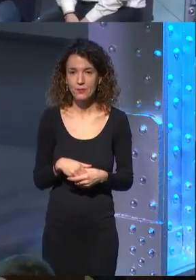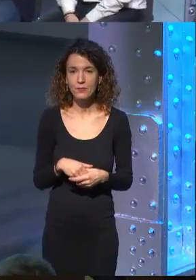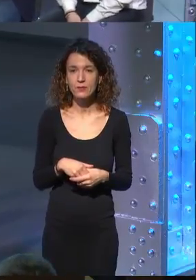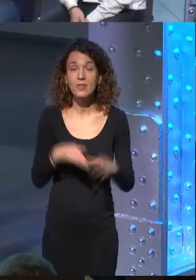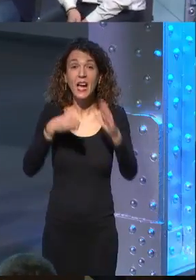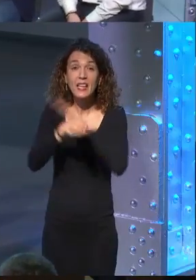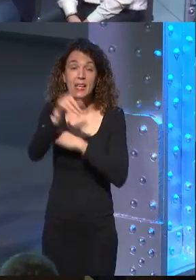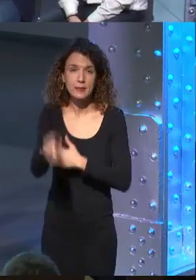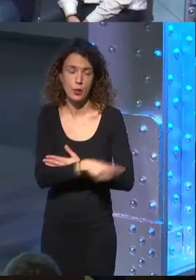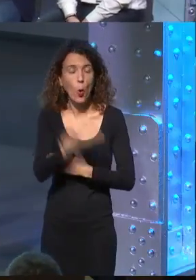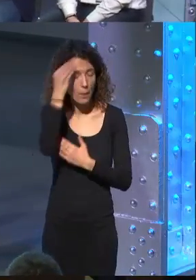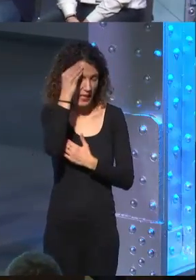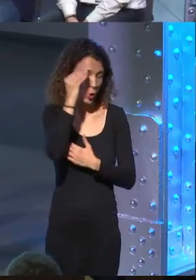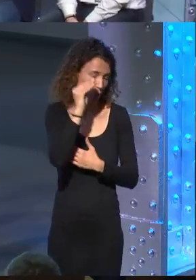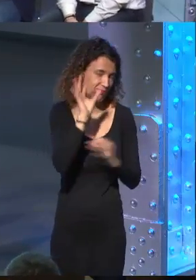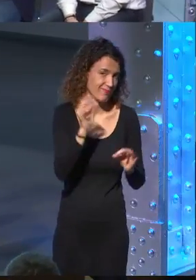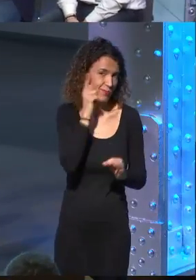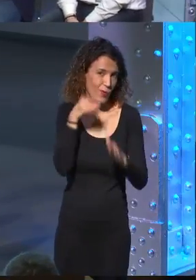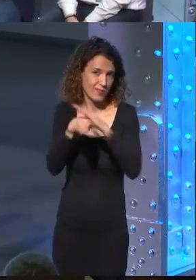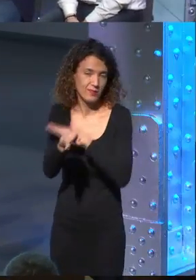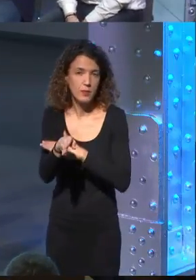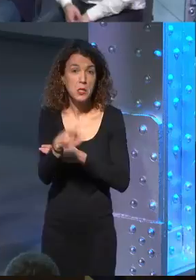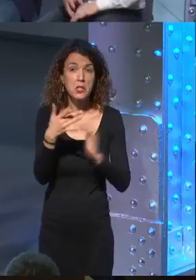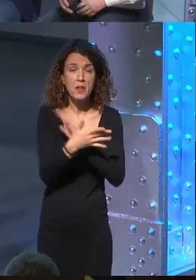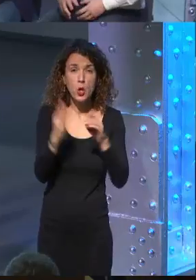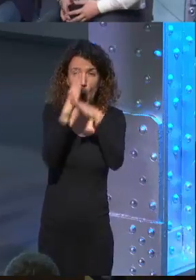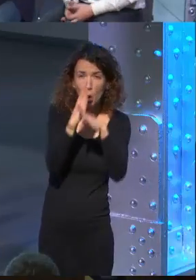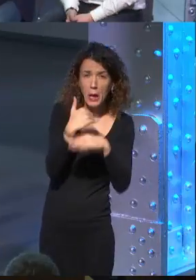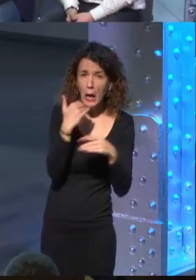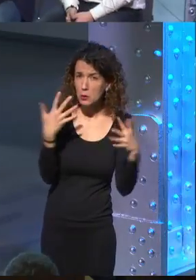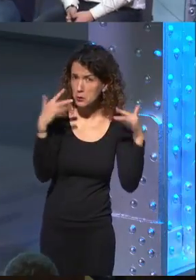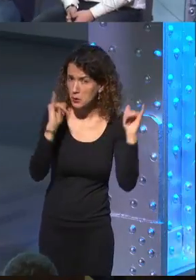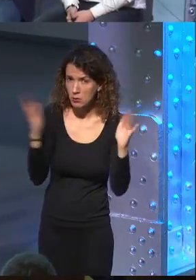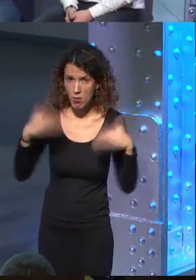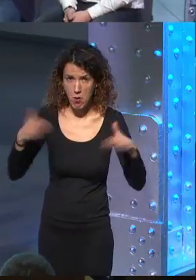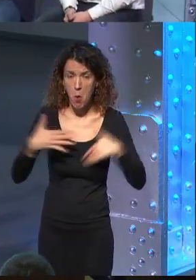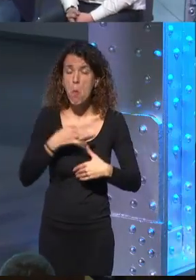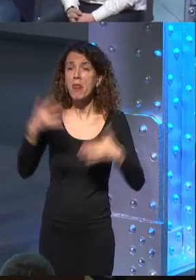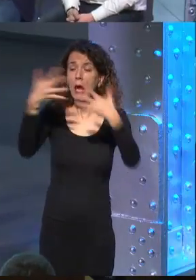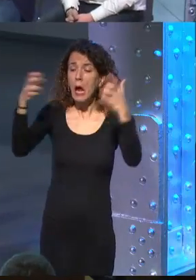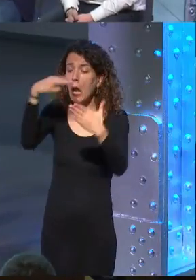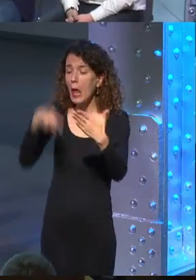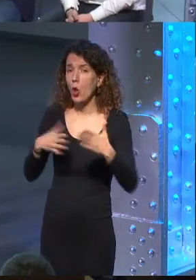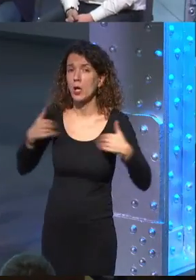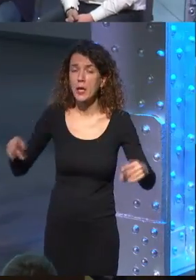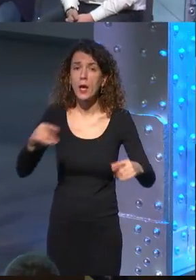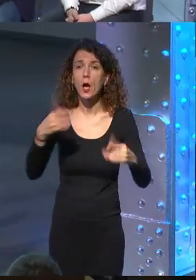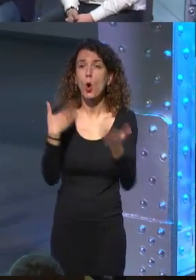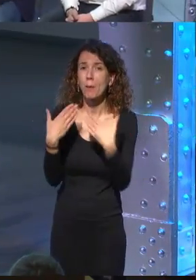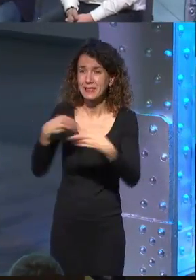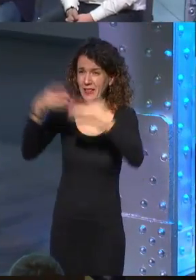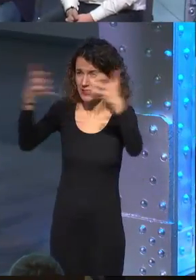know. Oh gosh. Well, I don't know whether she does it or not, but I have nothing to hide. I mean, she can